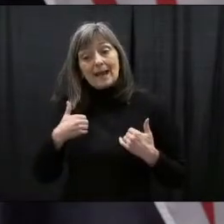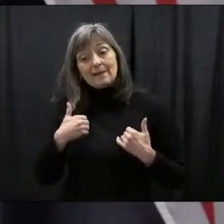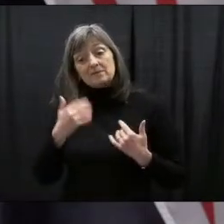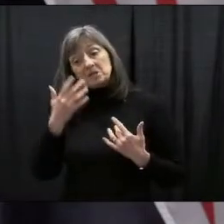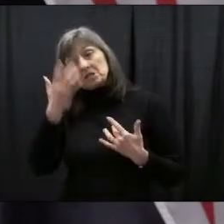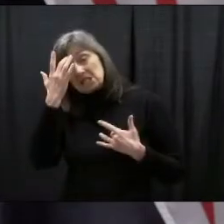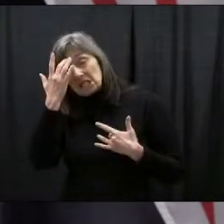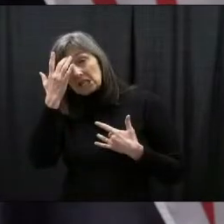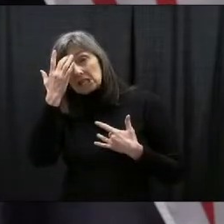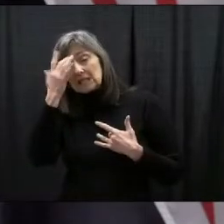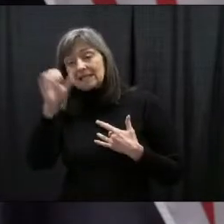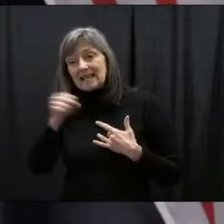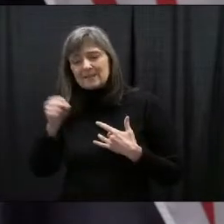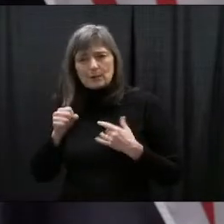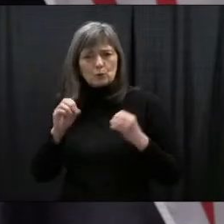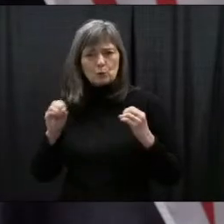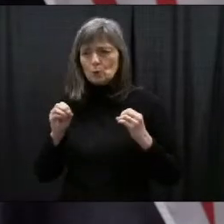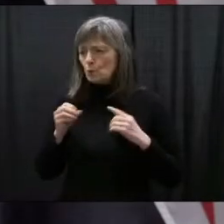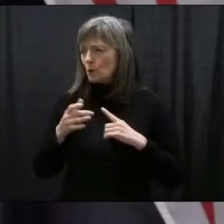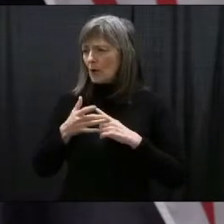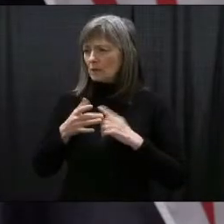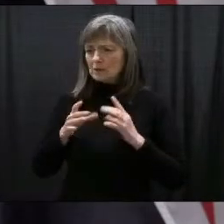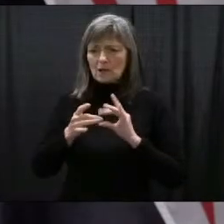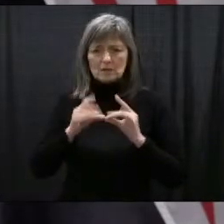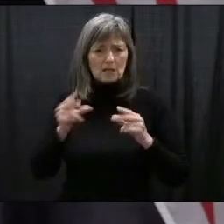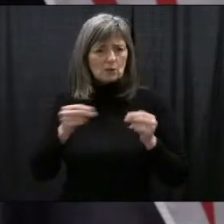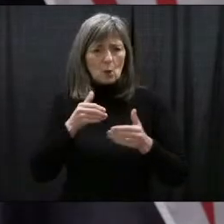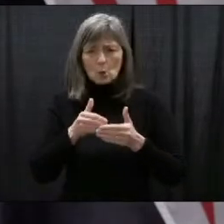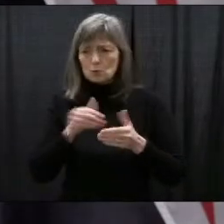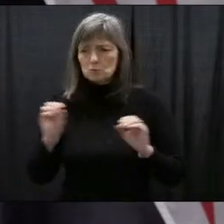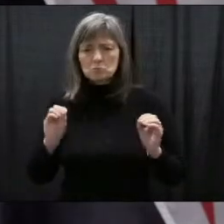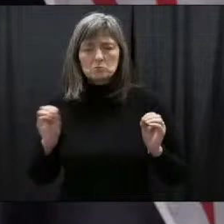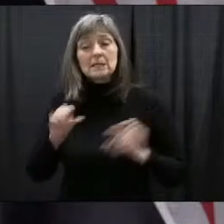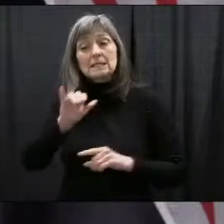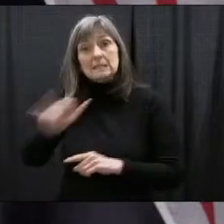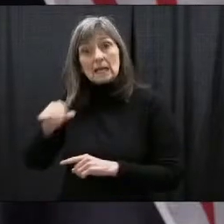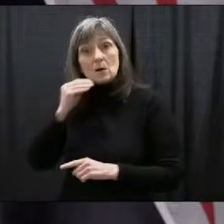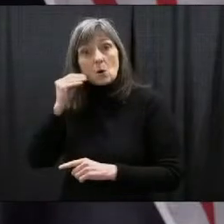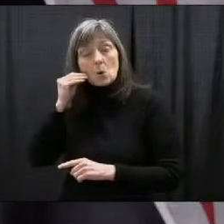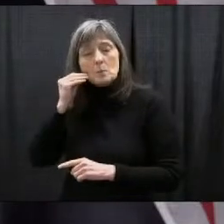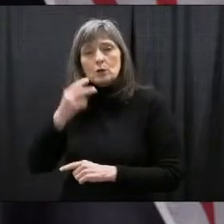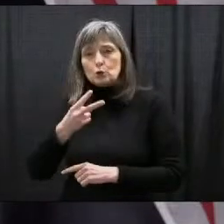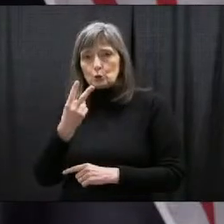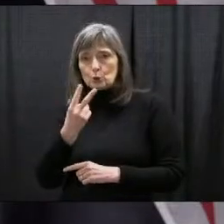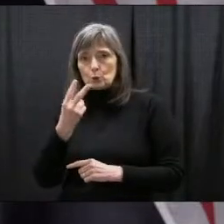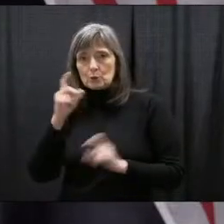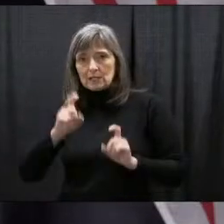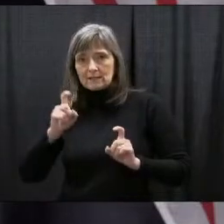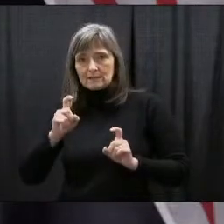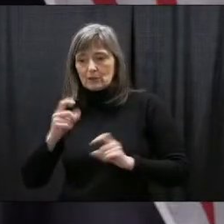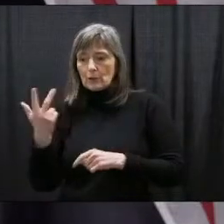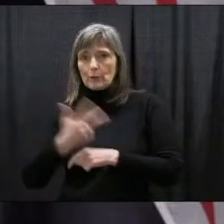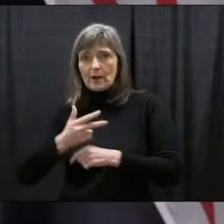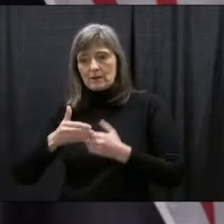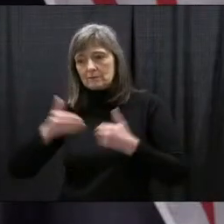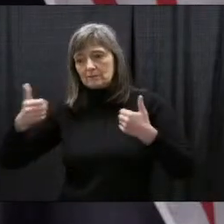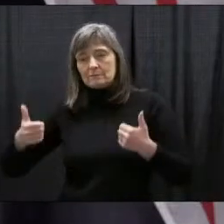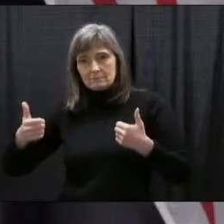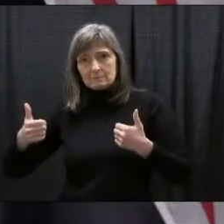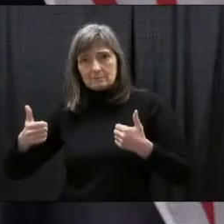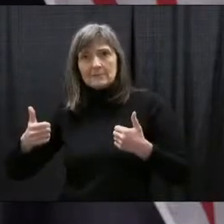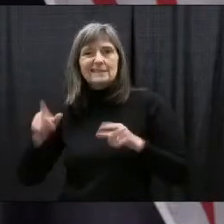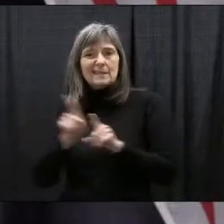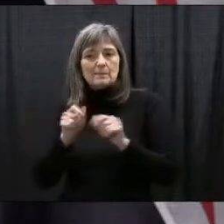close contact of a case should stay home and use 2 rapid tests taken 72 hours apart as per current